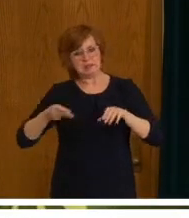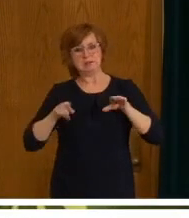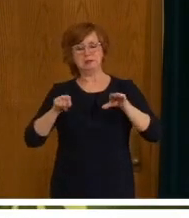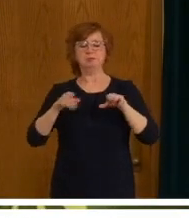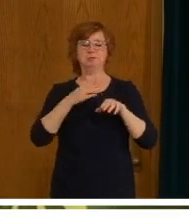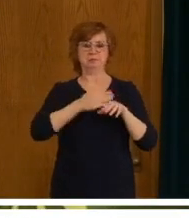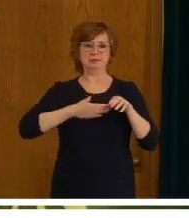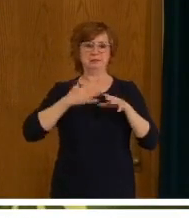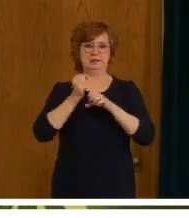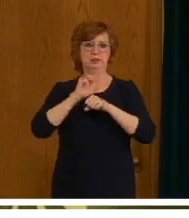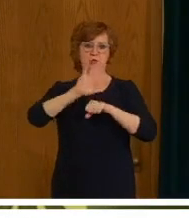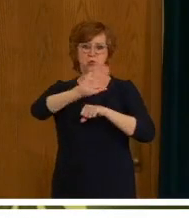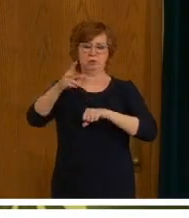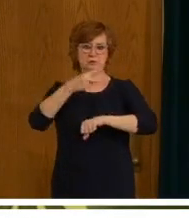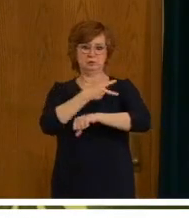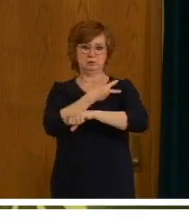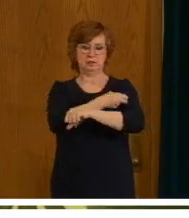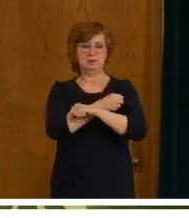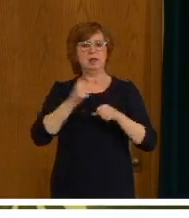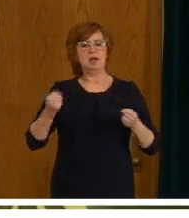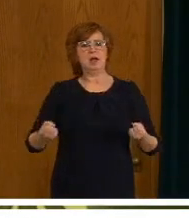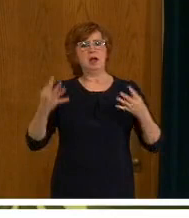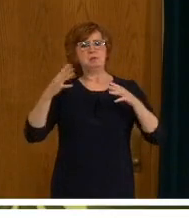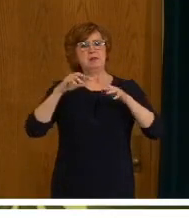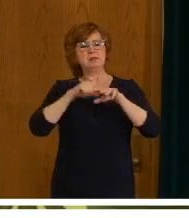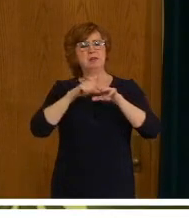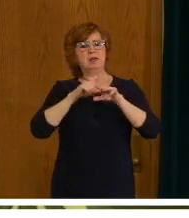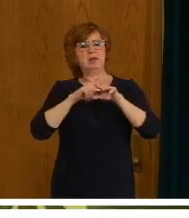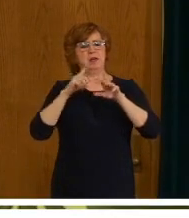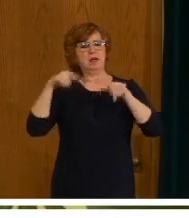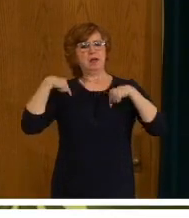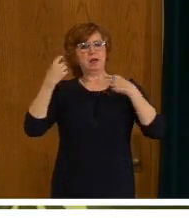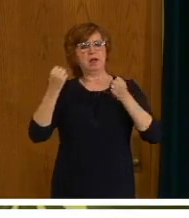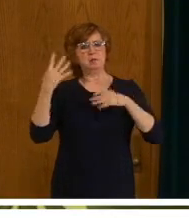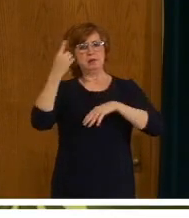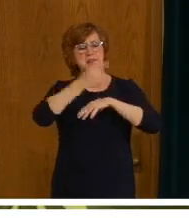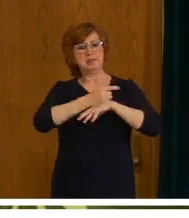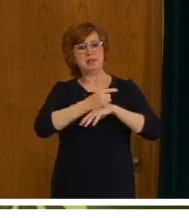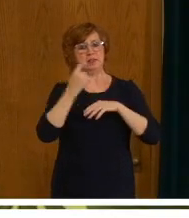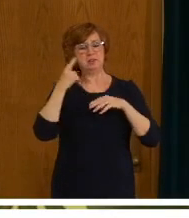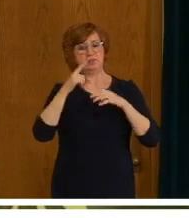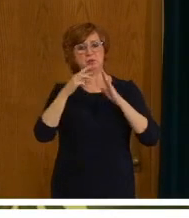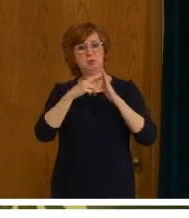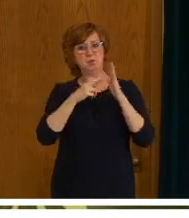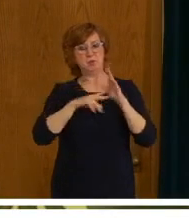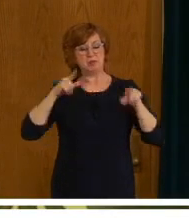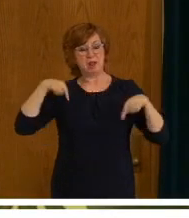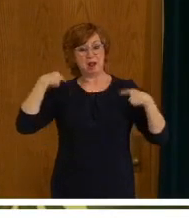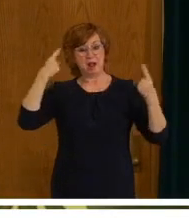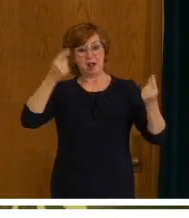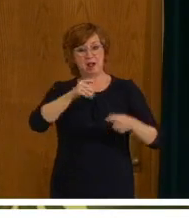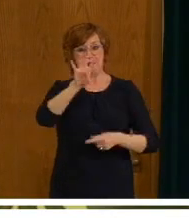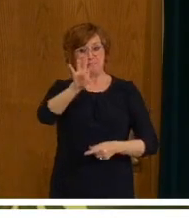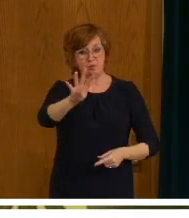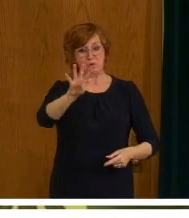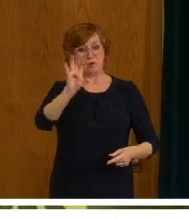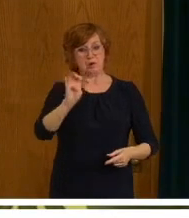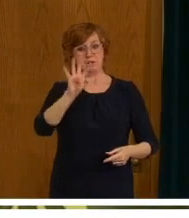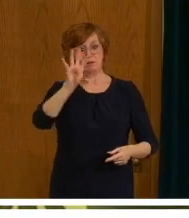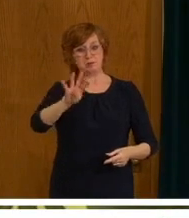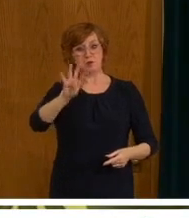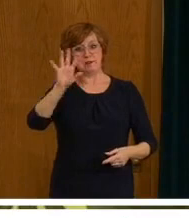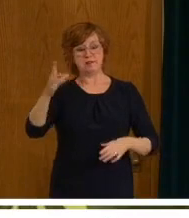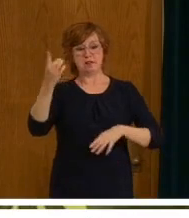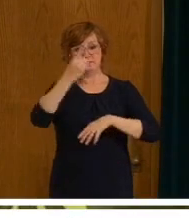province for 445 days now. They could all be removed in just a little over a month if enough of